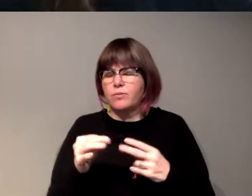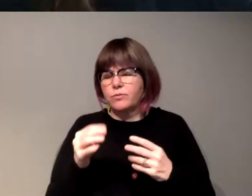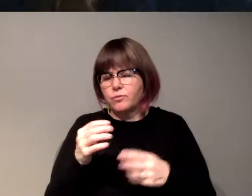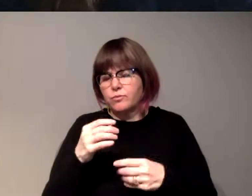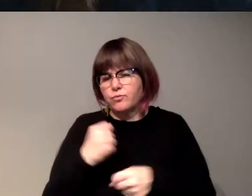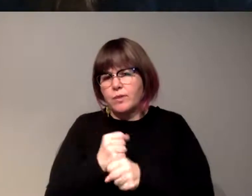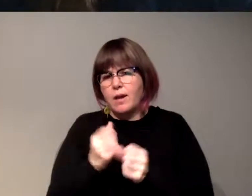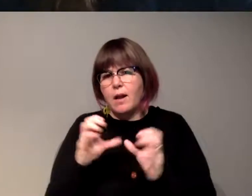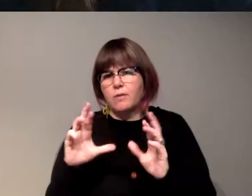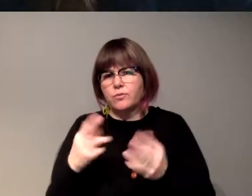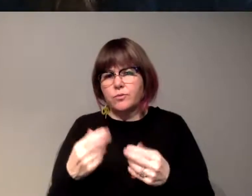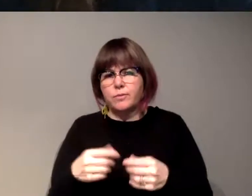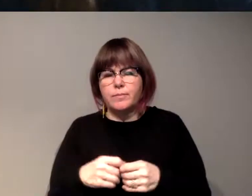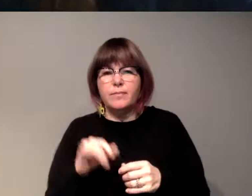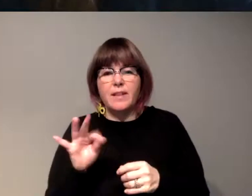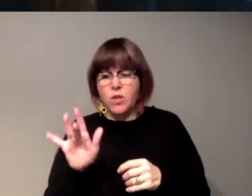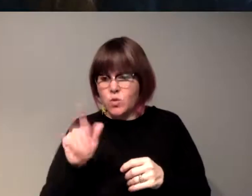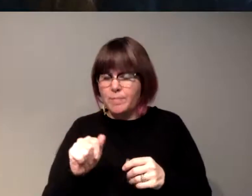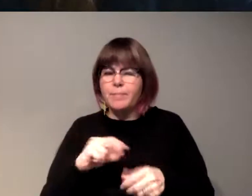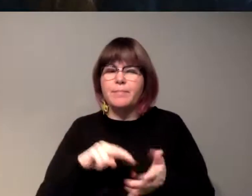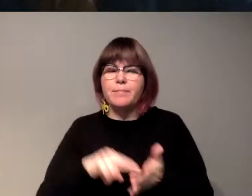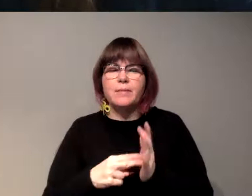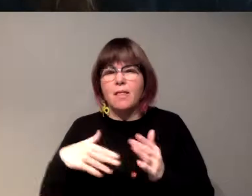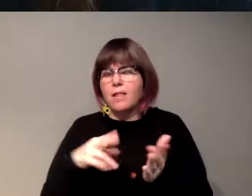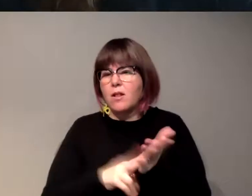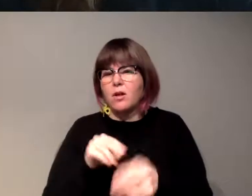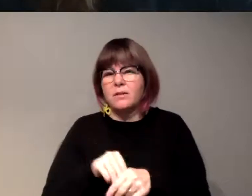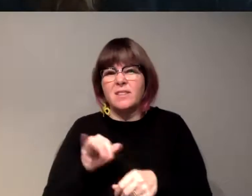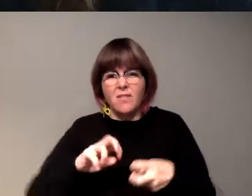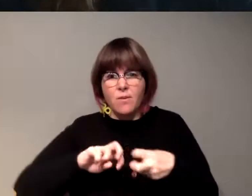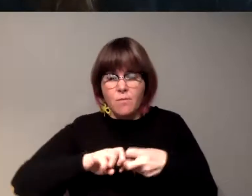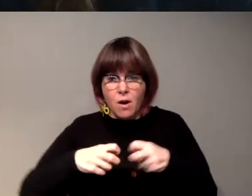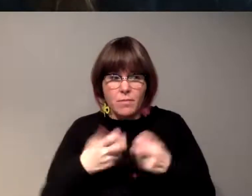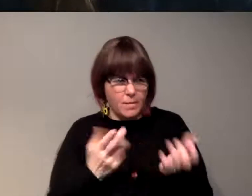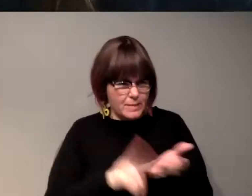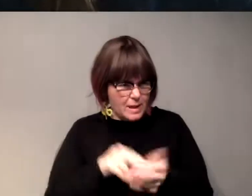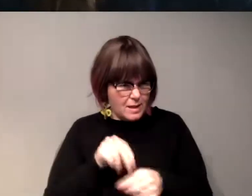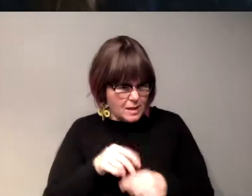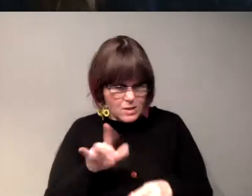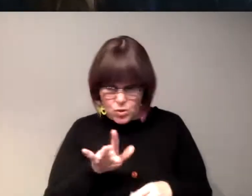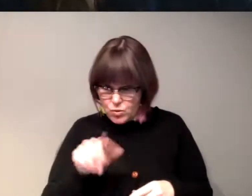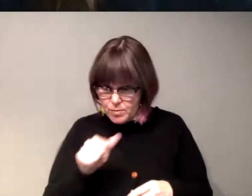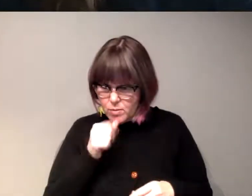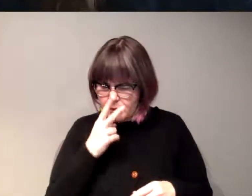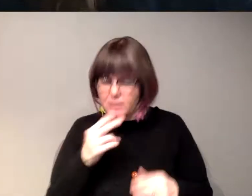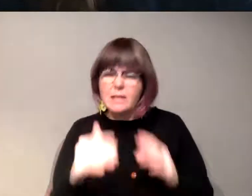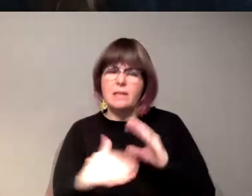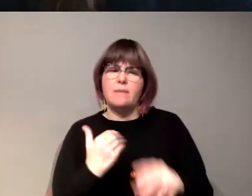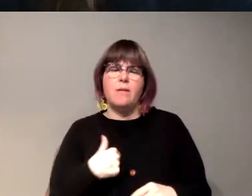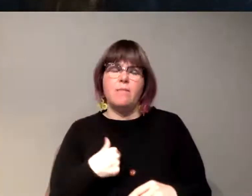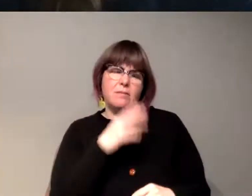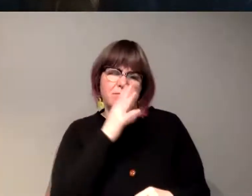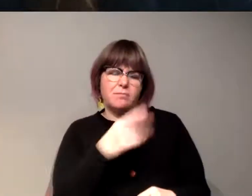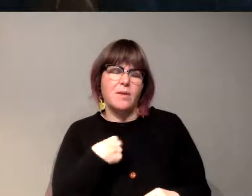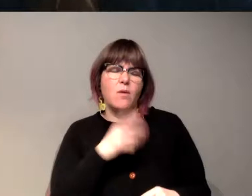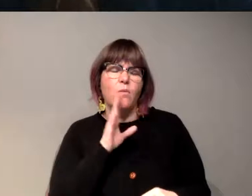it if for some reason you're not logged into the platform. And if there's any issues for some reason you are logged in and you're not seeing it, then you can just email me directly and I